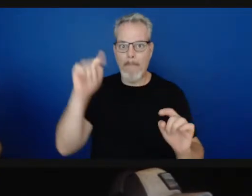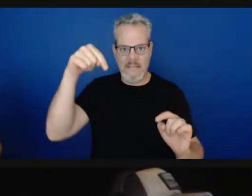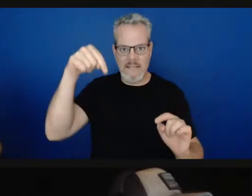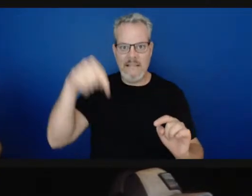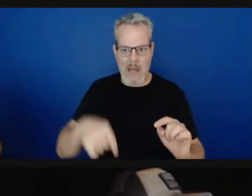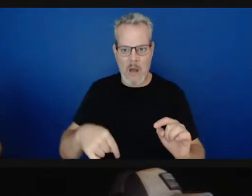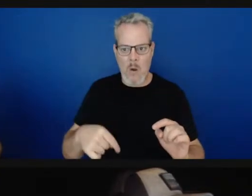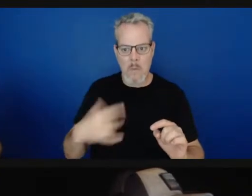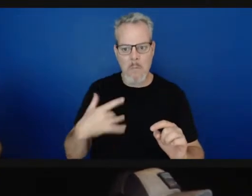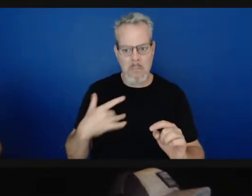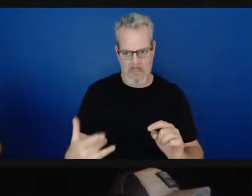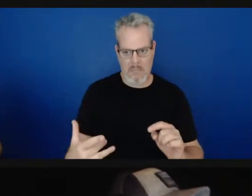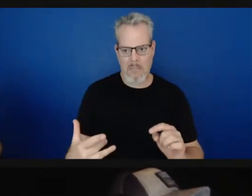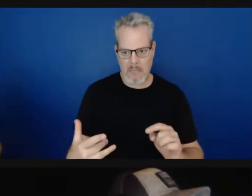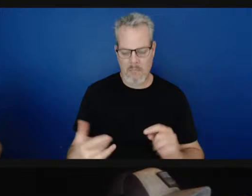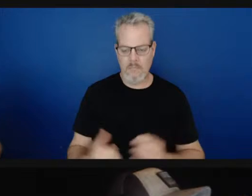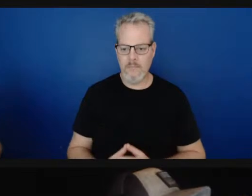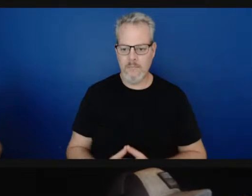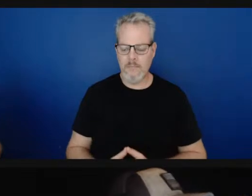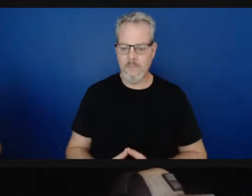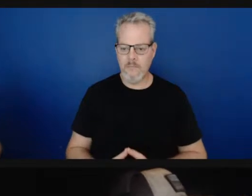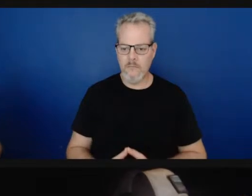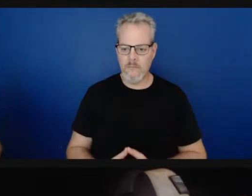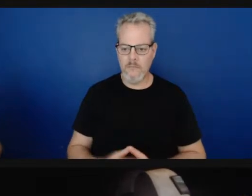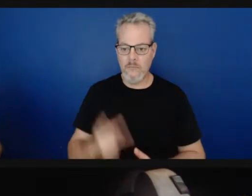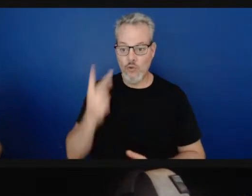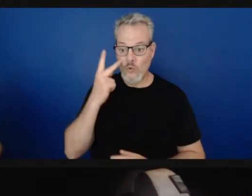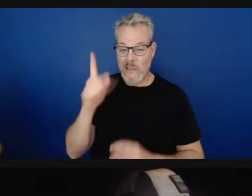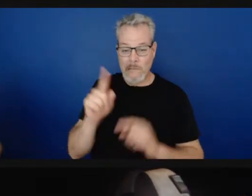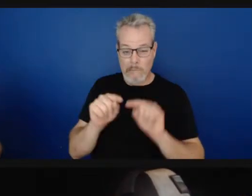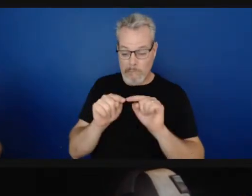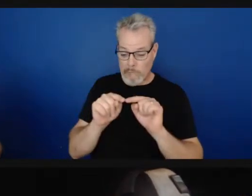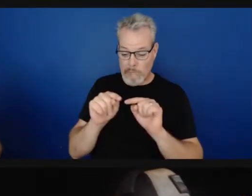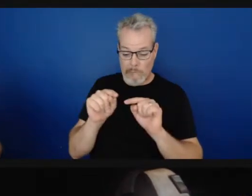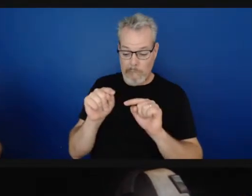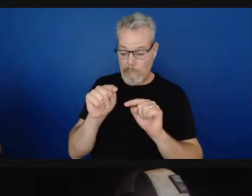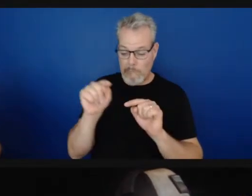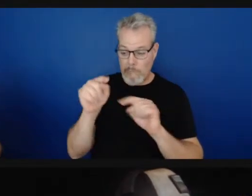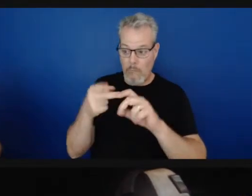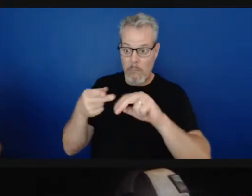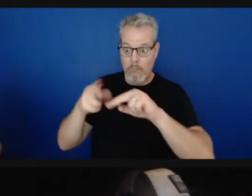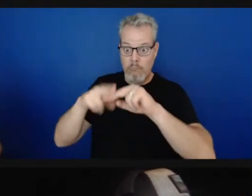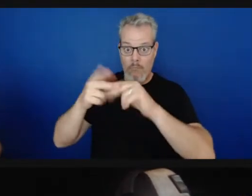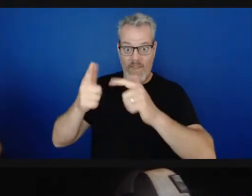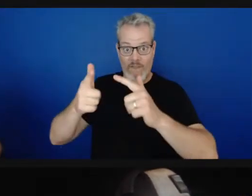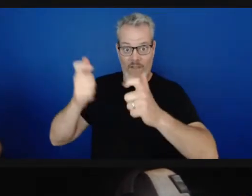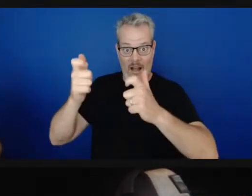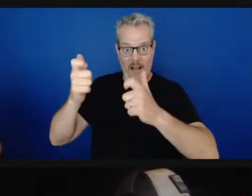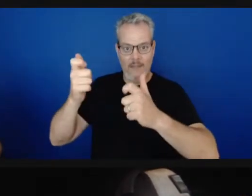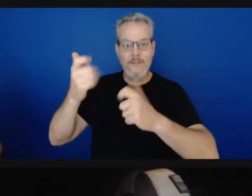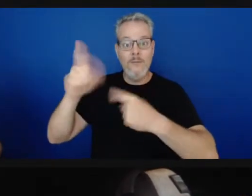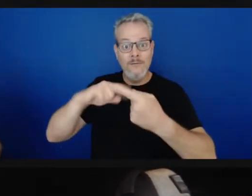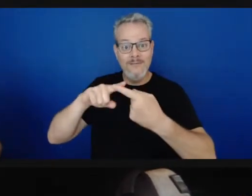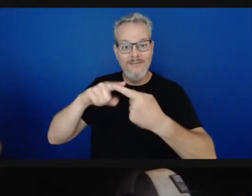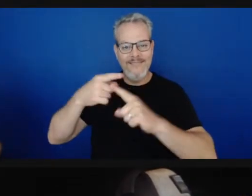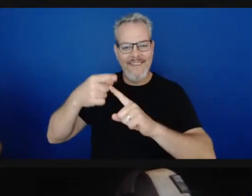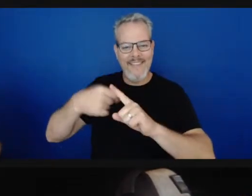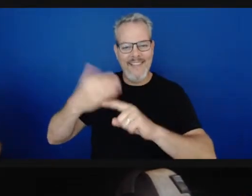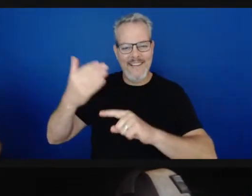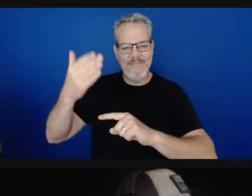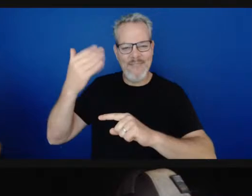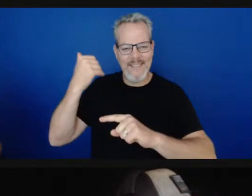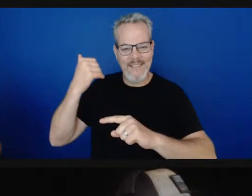GPS station. It was rising quite rapidly last month, and then slightly slower, and last week it had